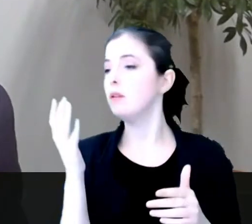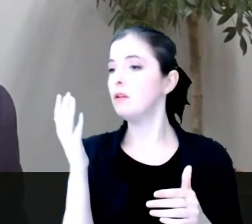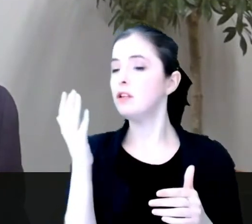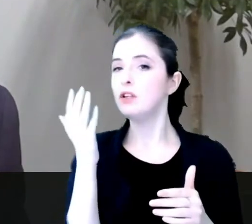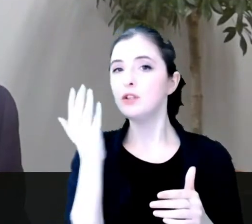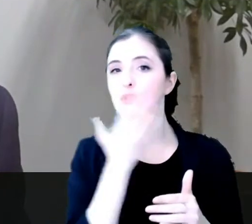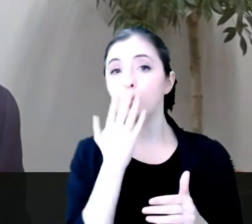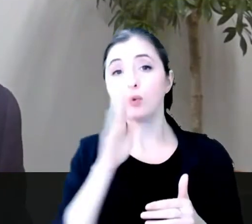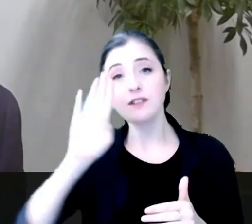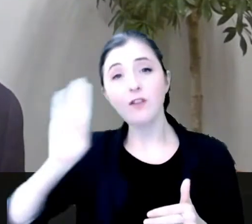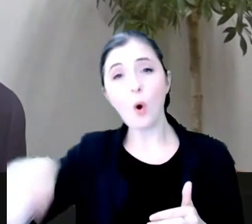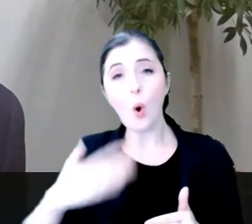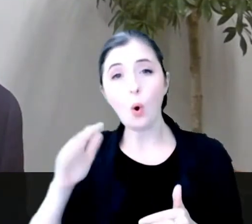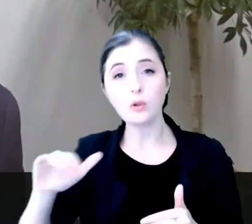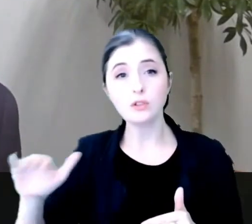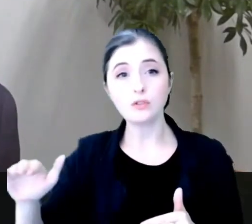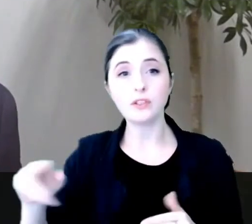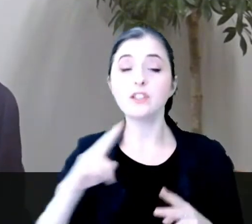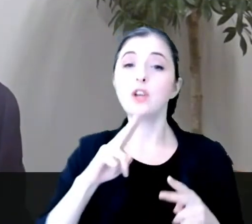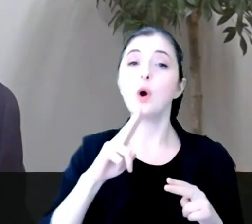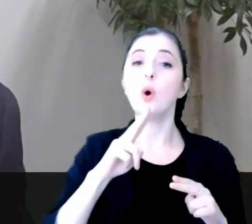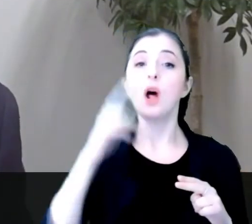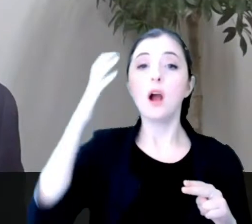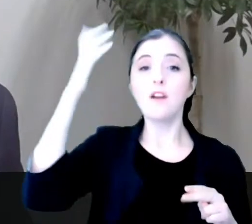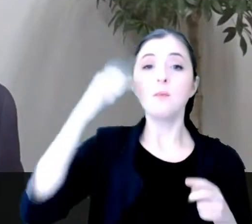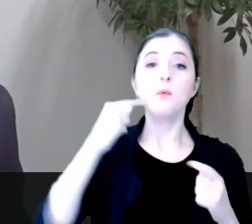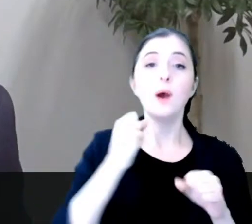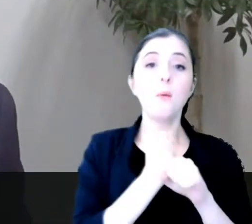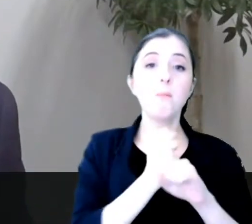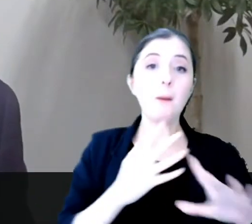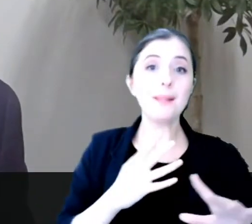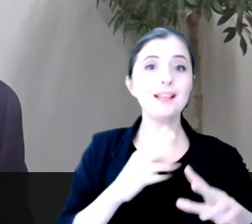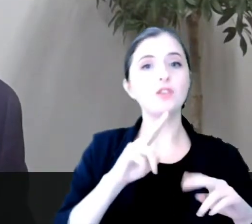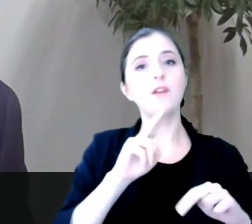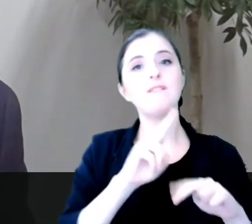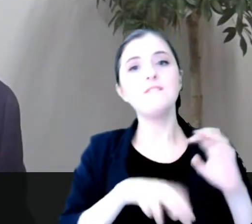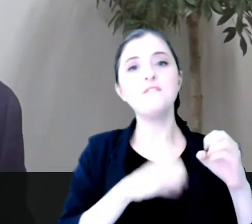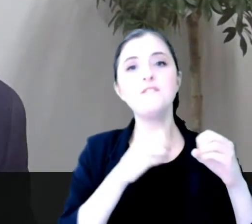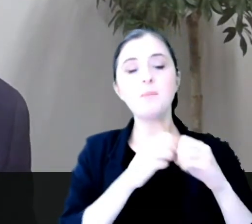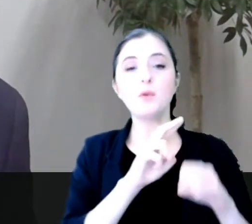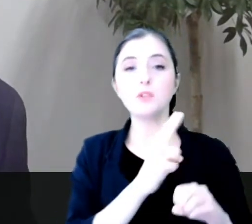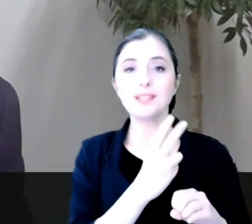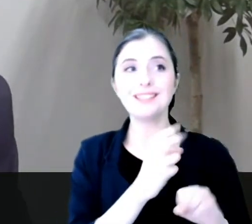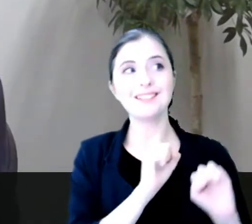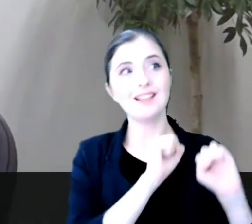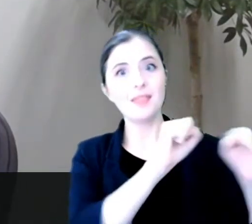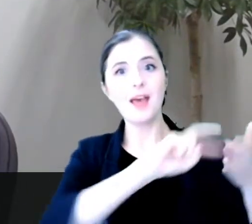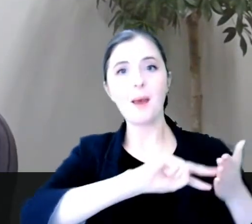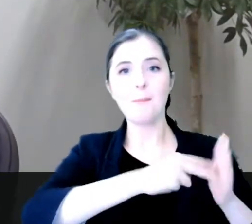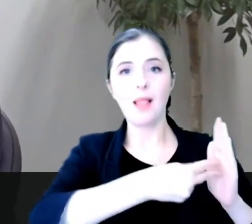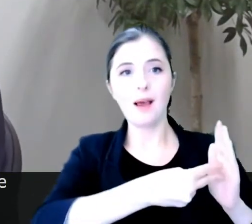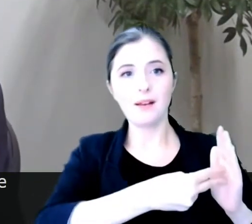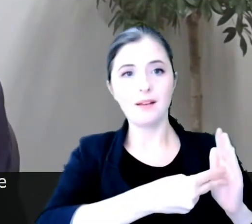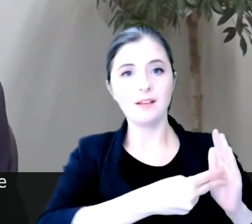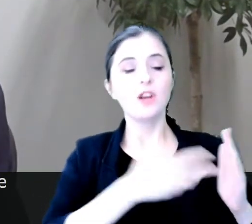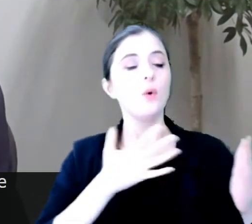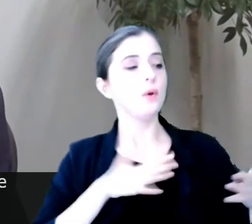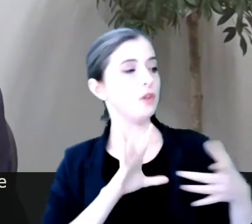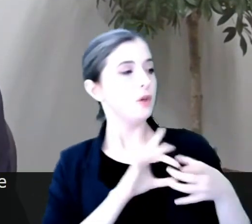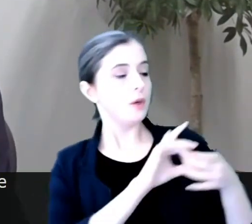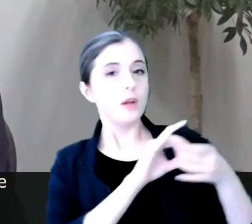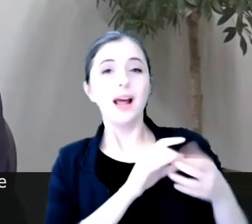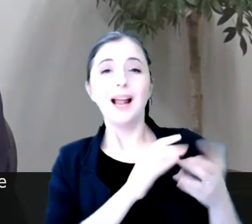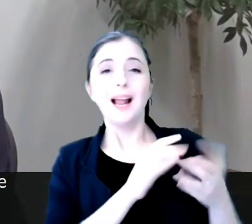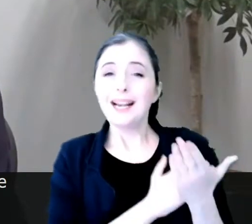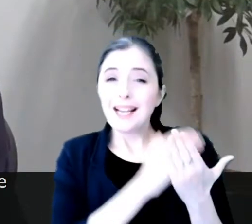on February 22nd their roadmap, and we've made sure we've put into place working with the DfE, clear criteria of how